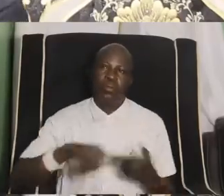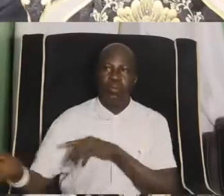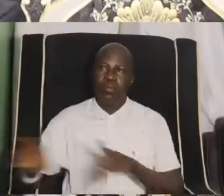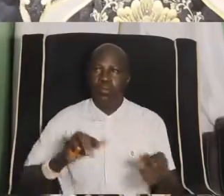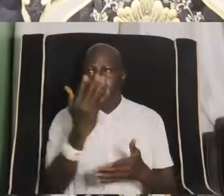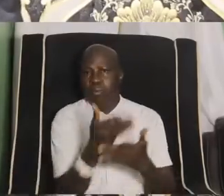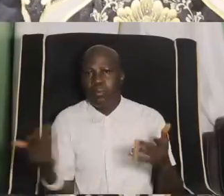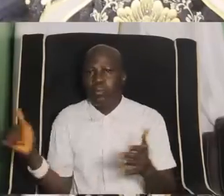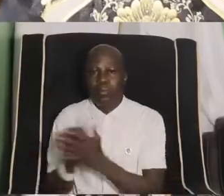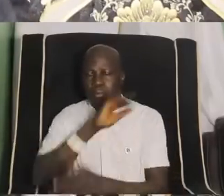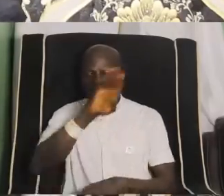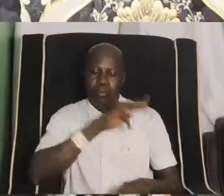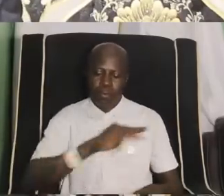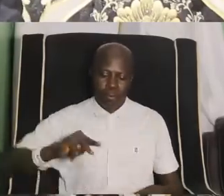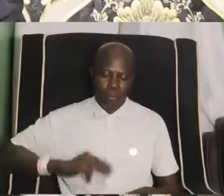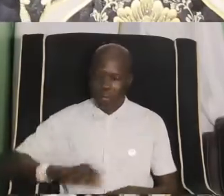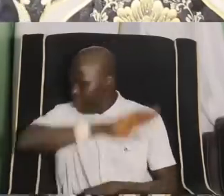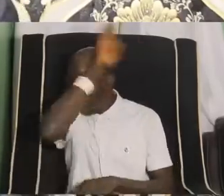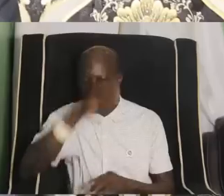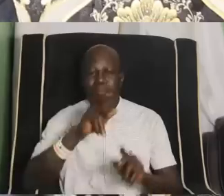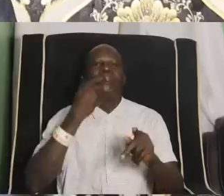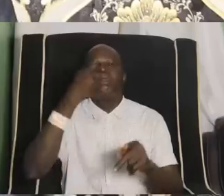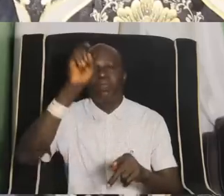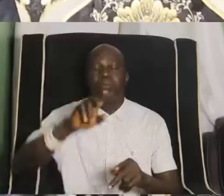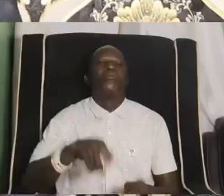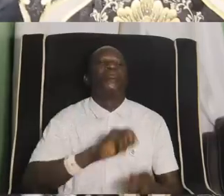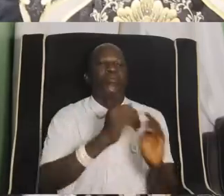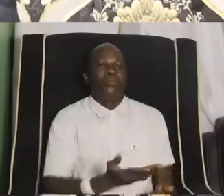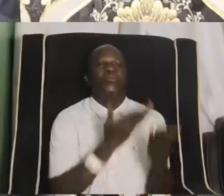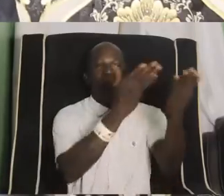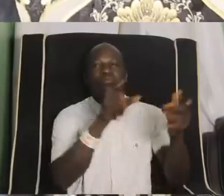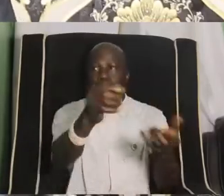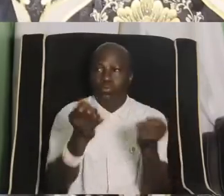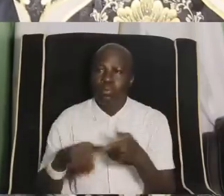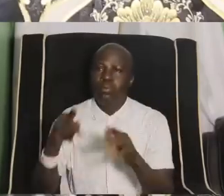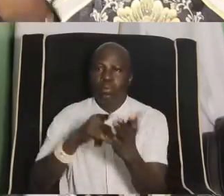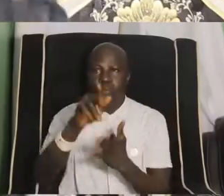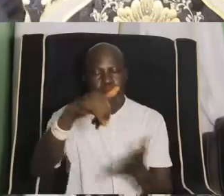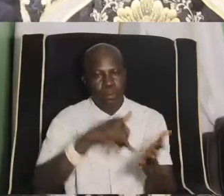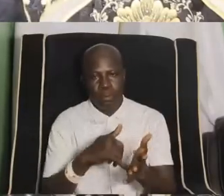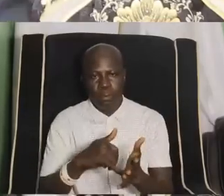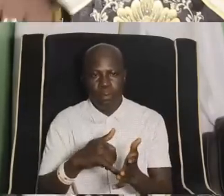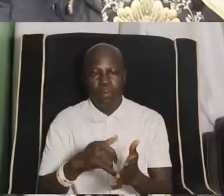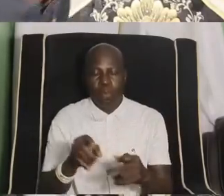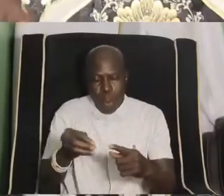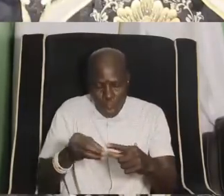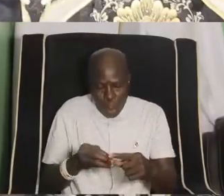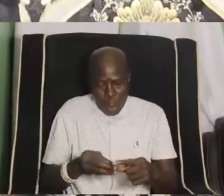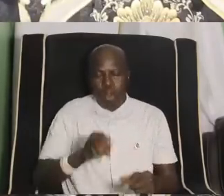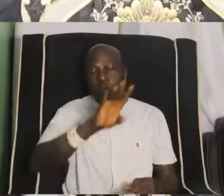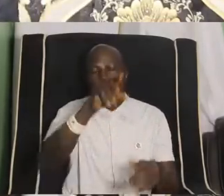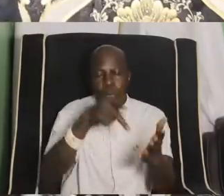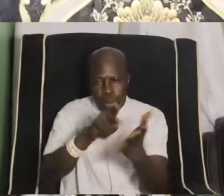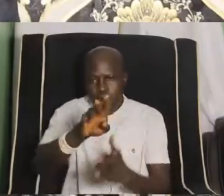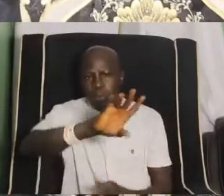for ise ranse for this ministry o ti so re ma je not pay your coming out o de person and you want to pay bi 700 aro ola or you want